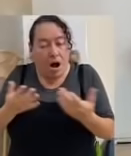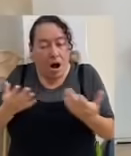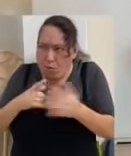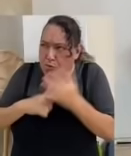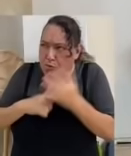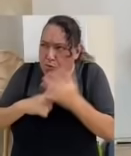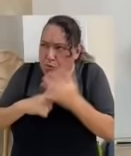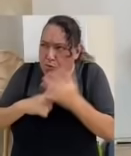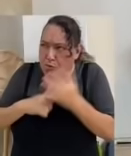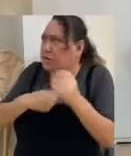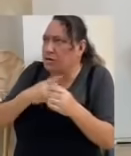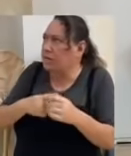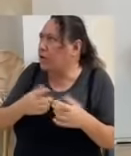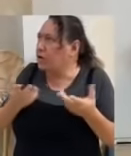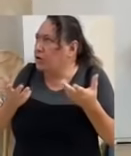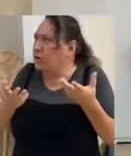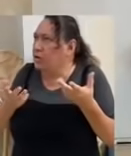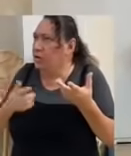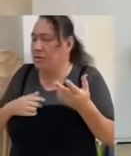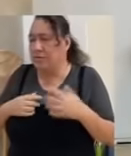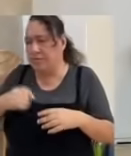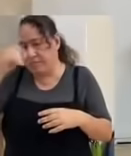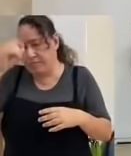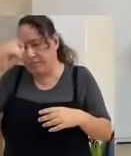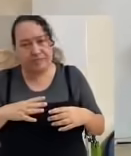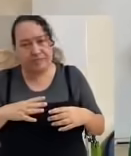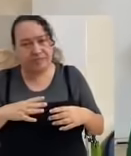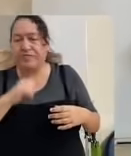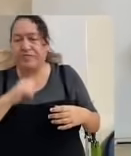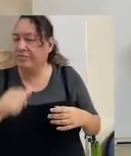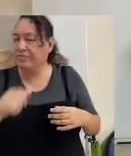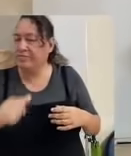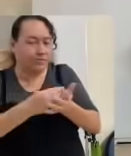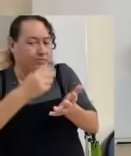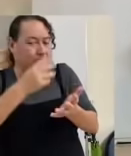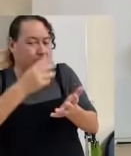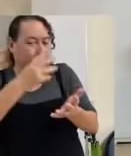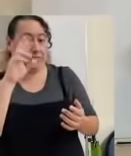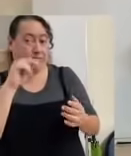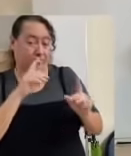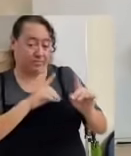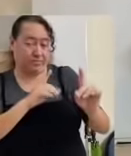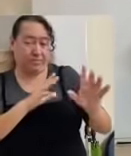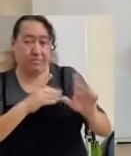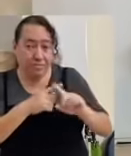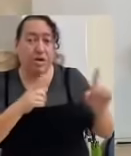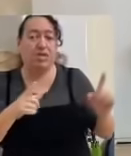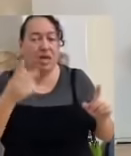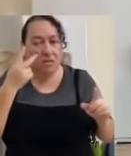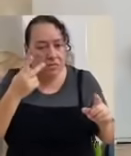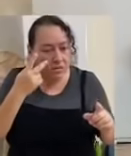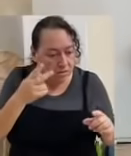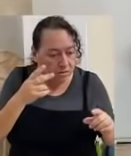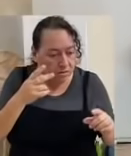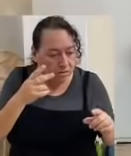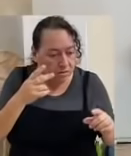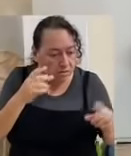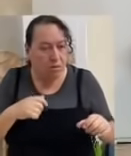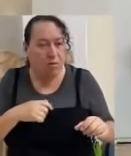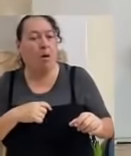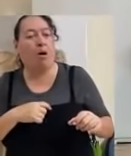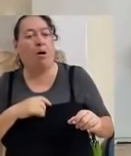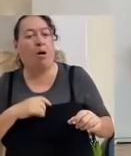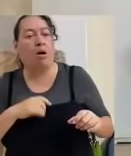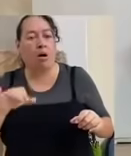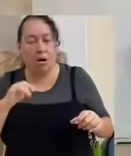about? And the disciples were not rich, but they know, they see the impossibility of it. The impossibility